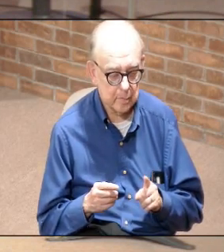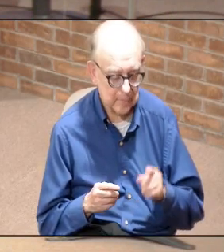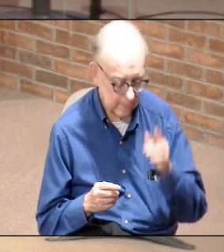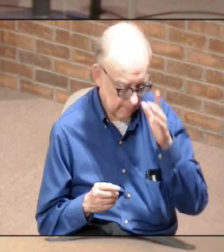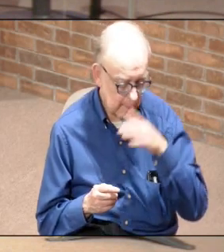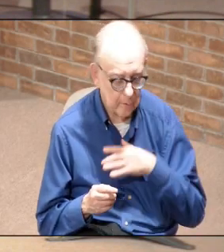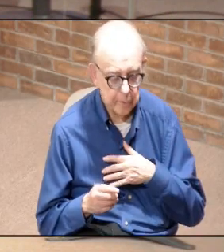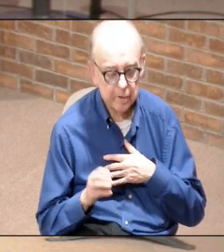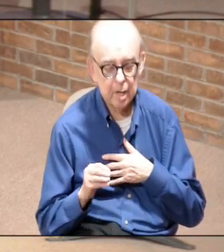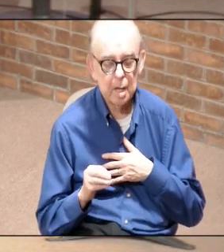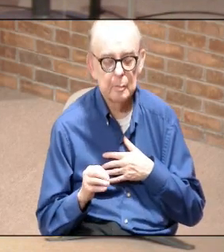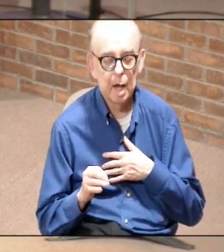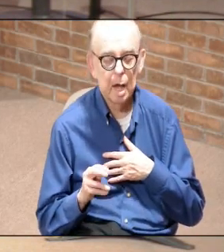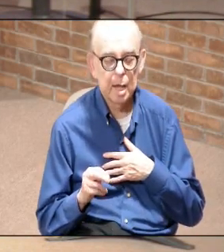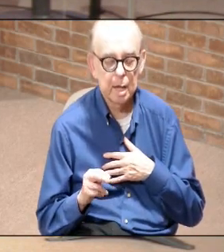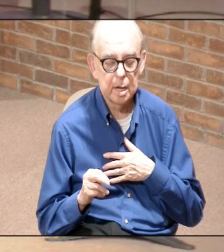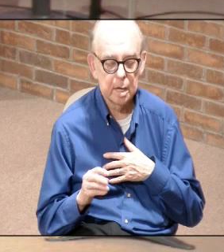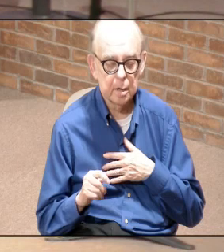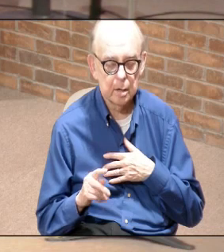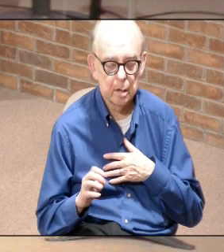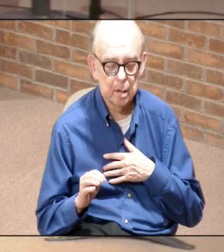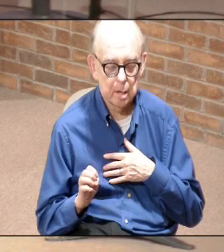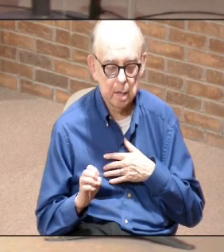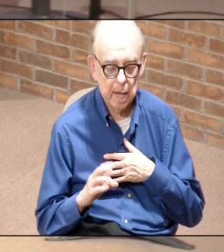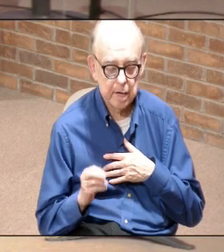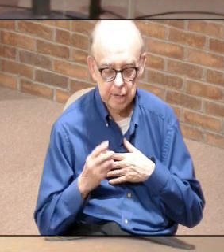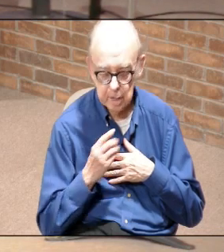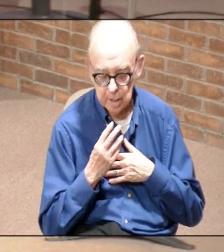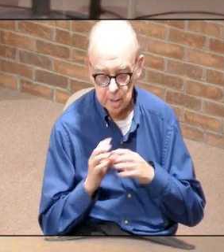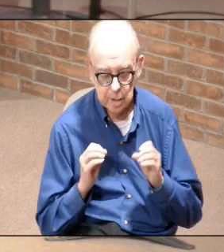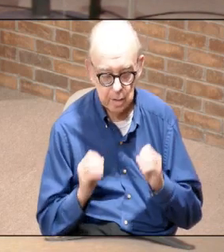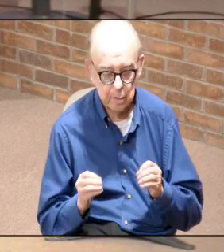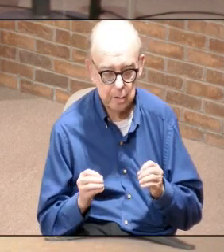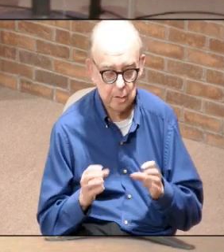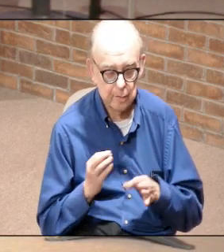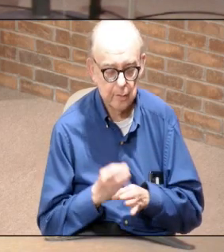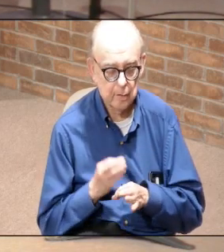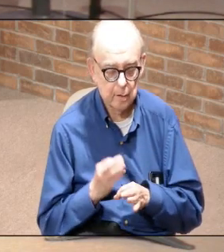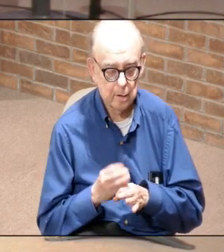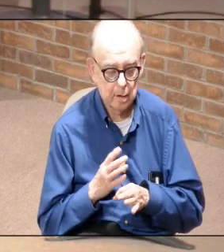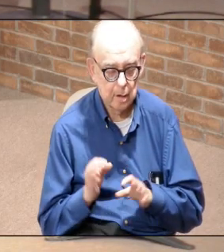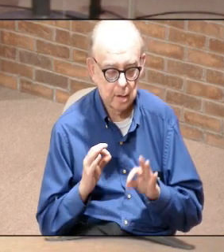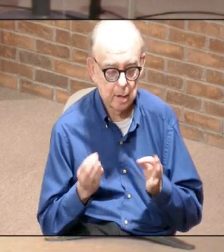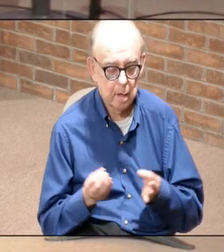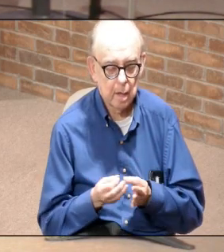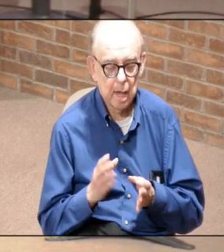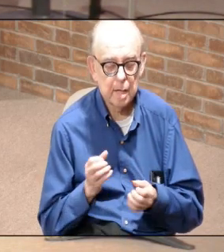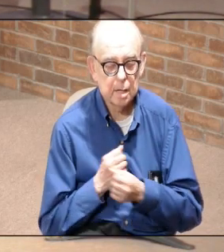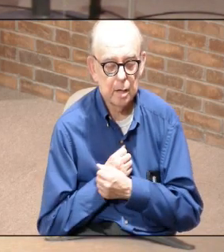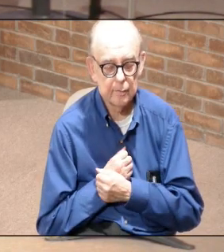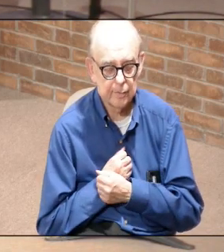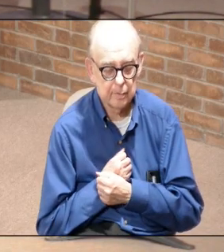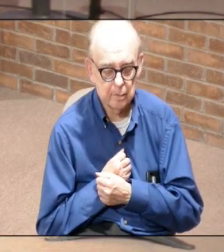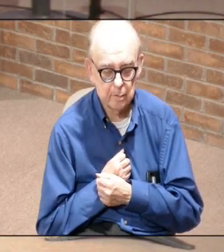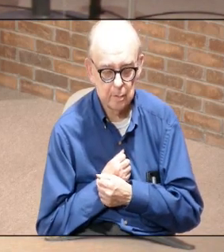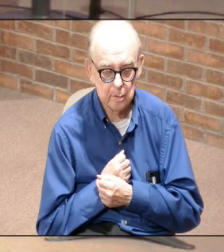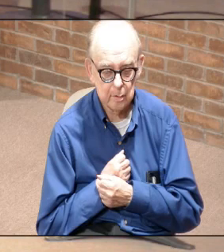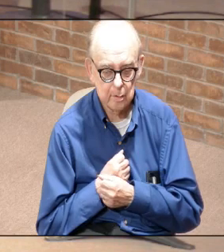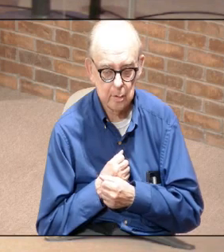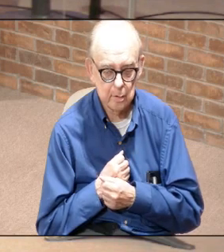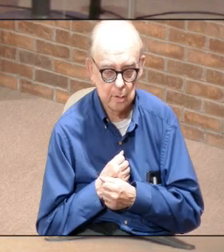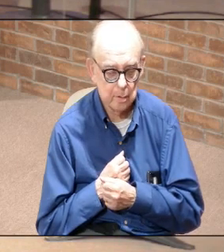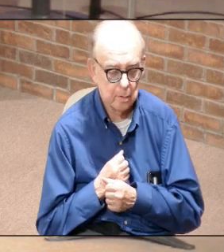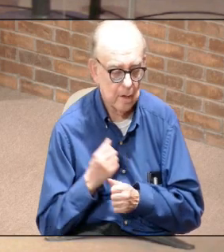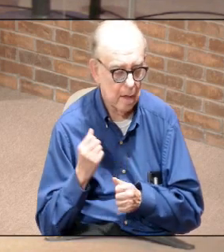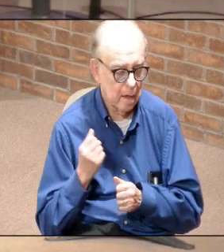Mennonite, and he taught them faith, family, and love.